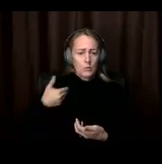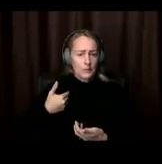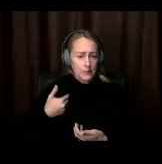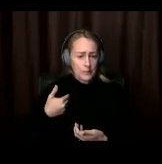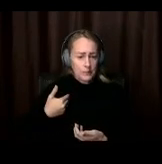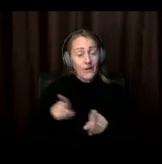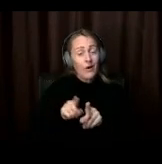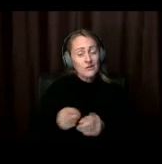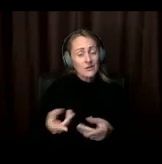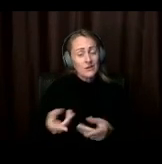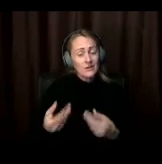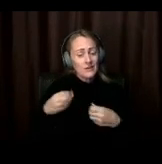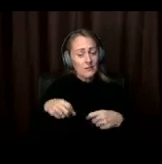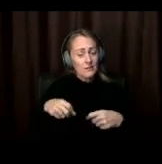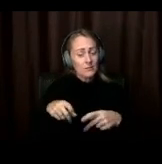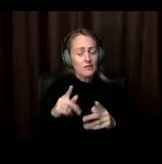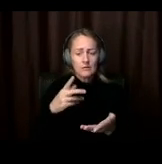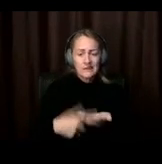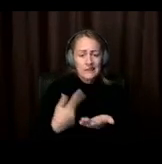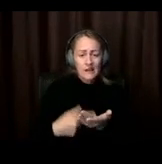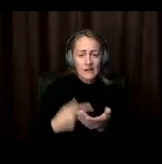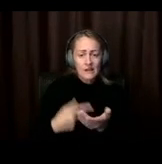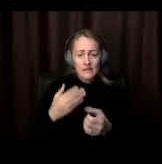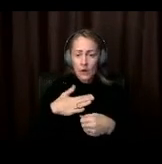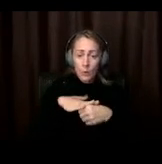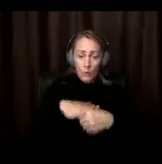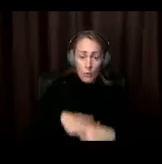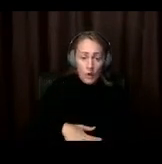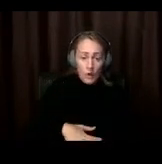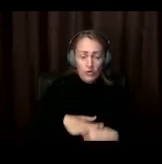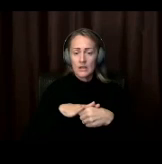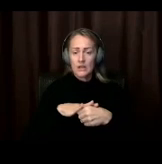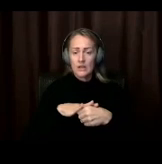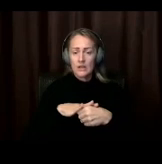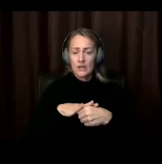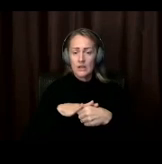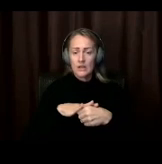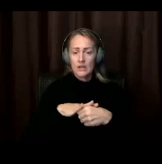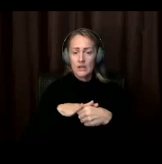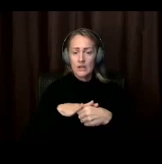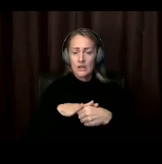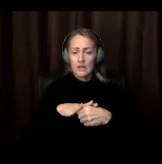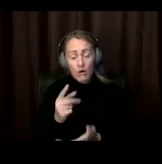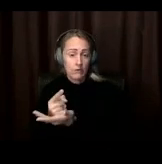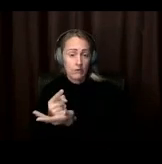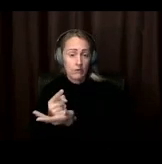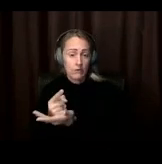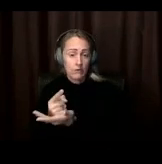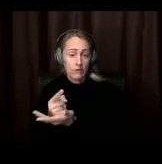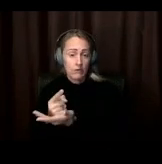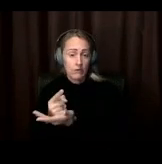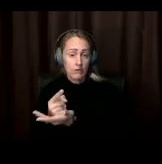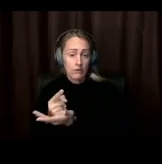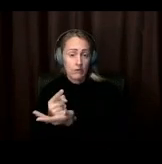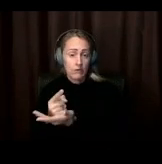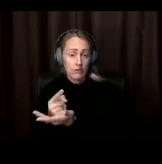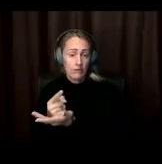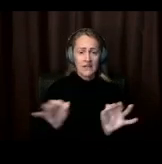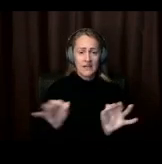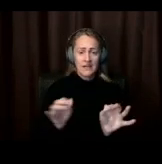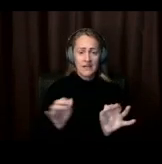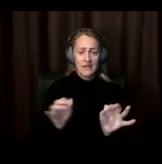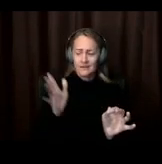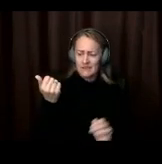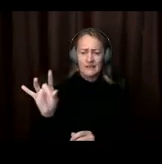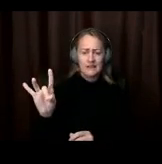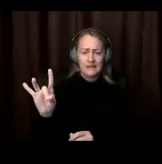way to talk about oppressions and privileges that overlap and reinforce each other. This term dates back to the 1980s and legal